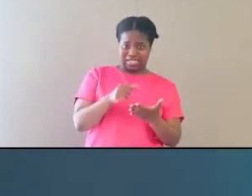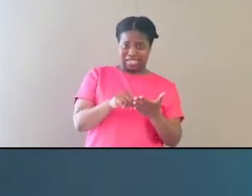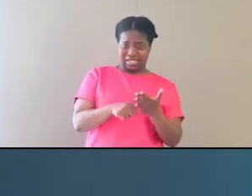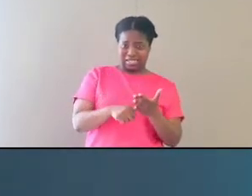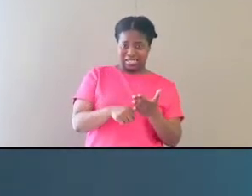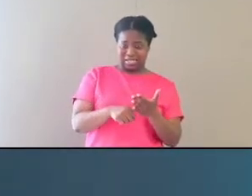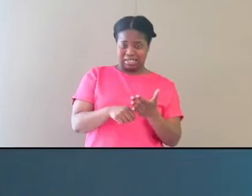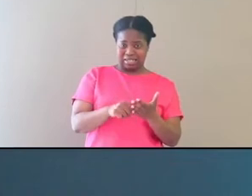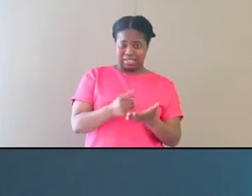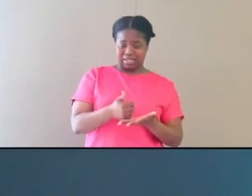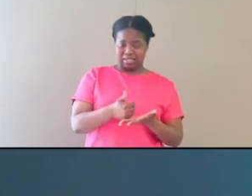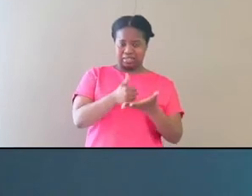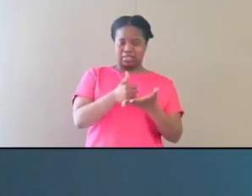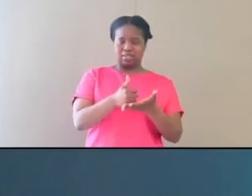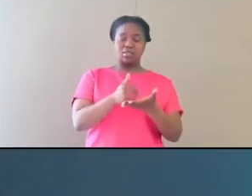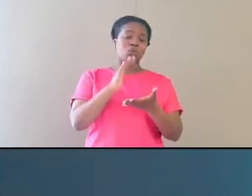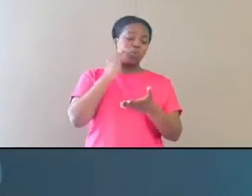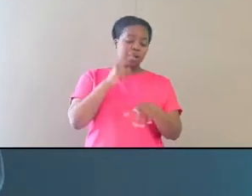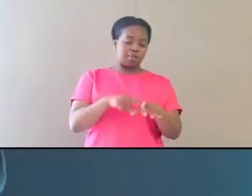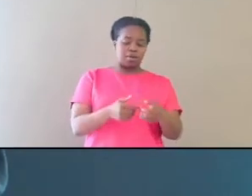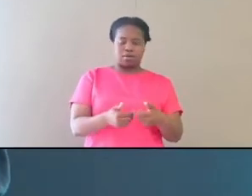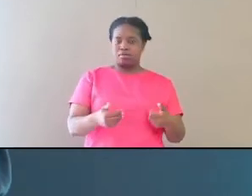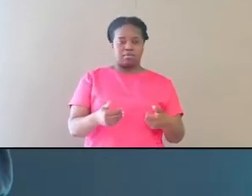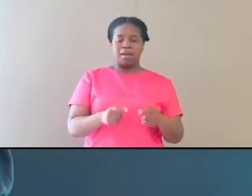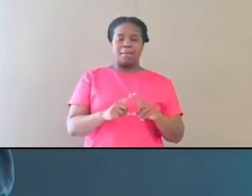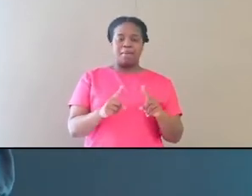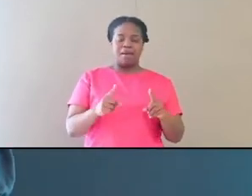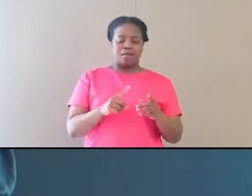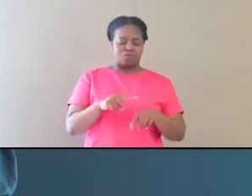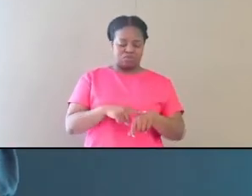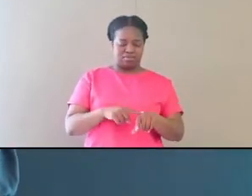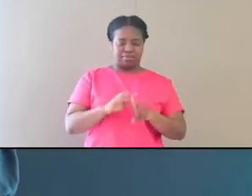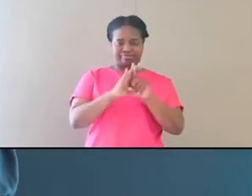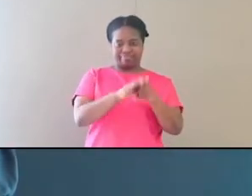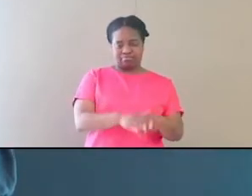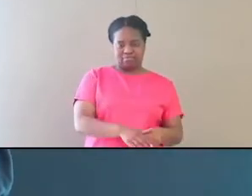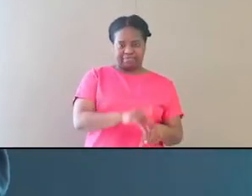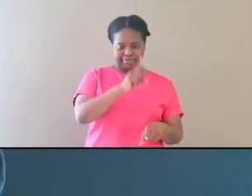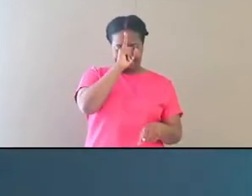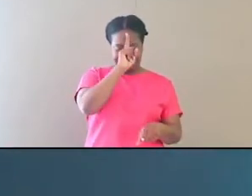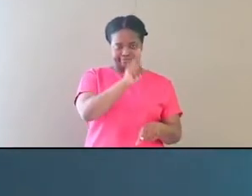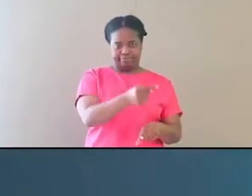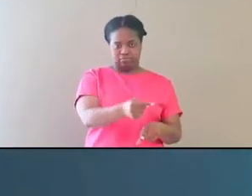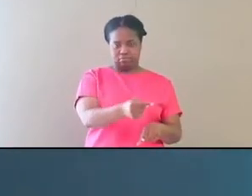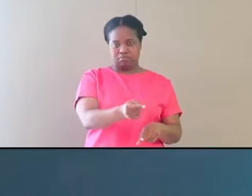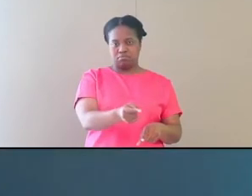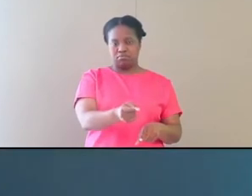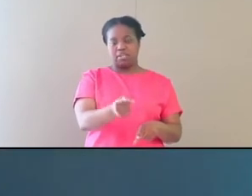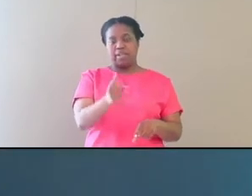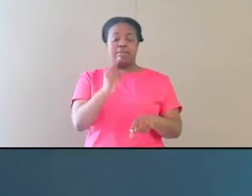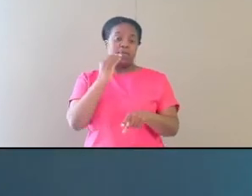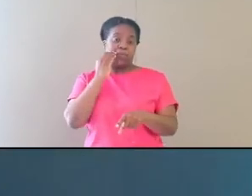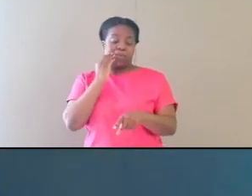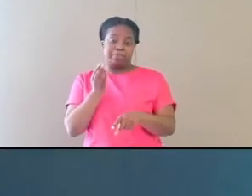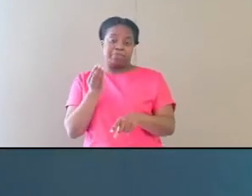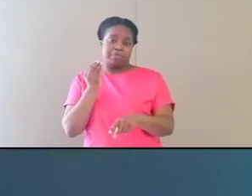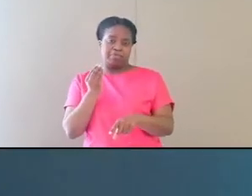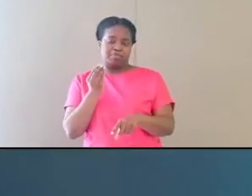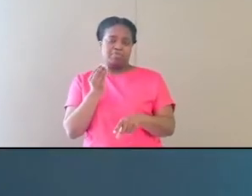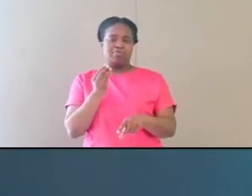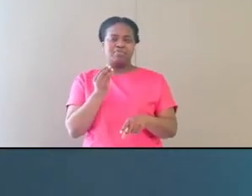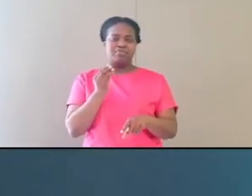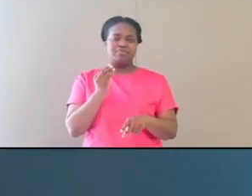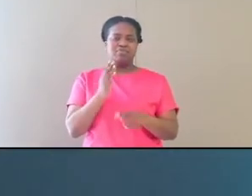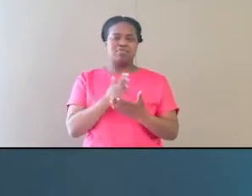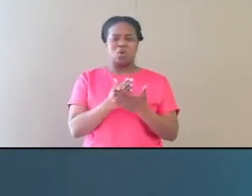apartheid state, but it was racially discriminatory and very outdated and based on incorrect assumptions.